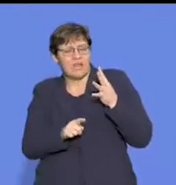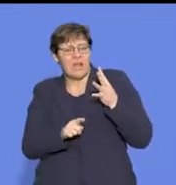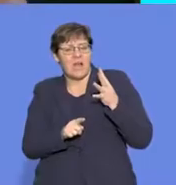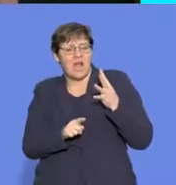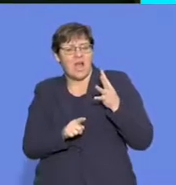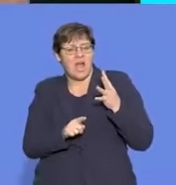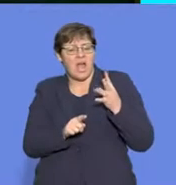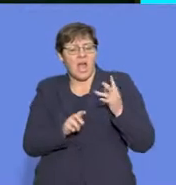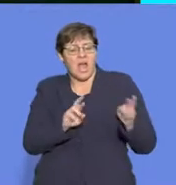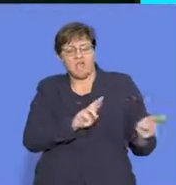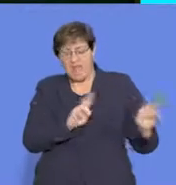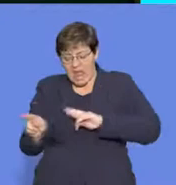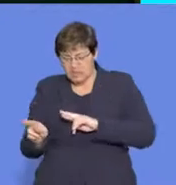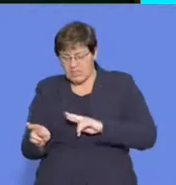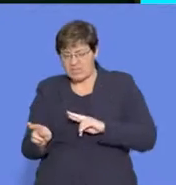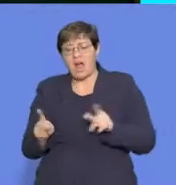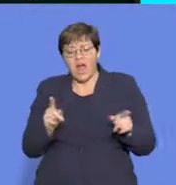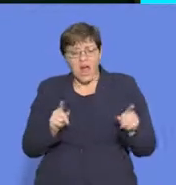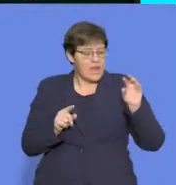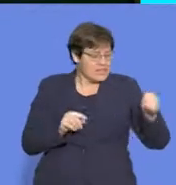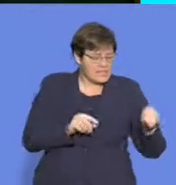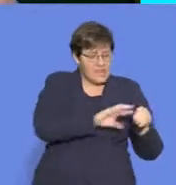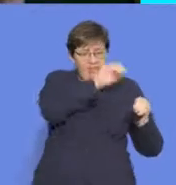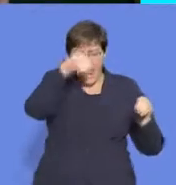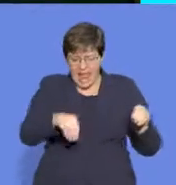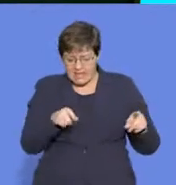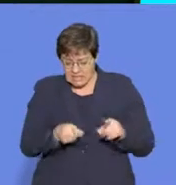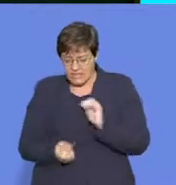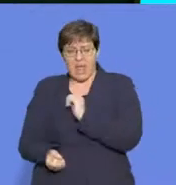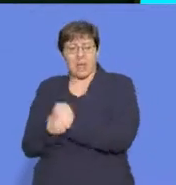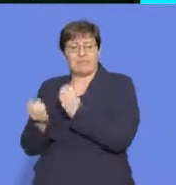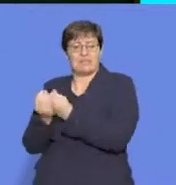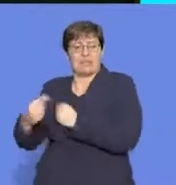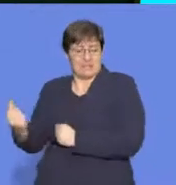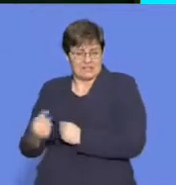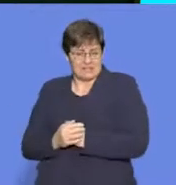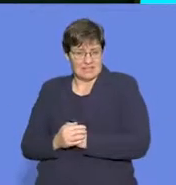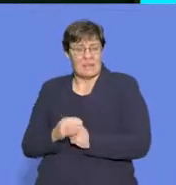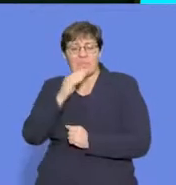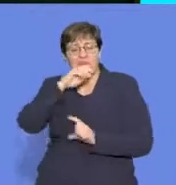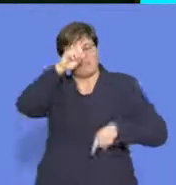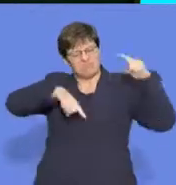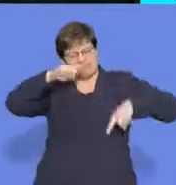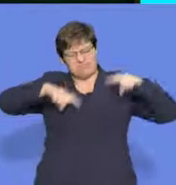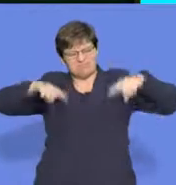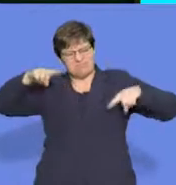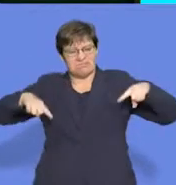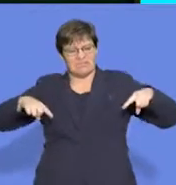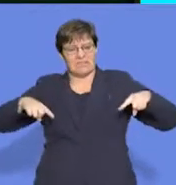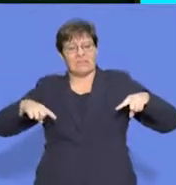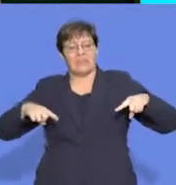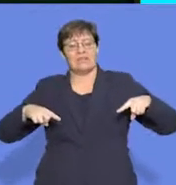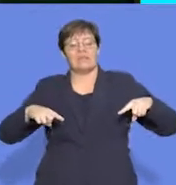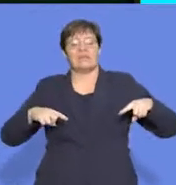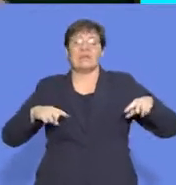these displacement reactions taking place, and that means that we should be able to get a whole lot